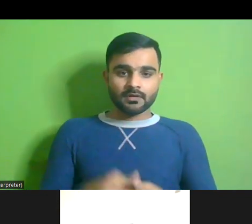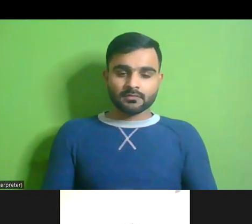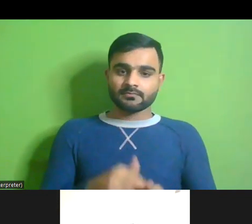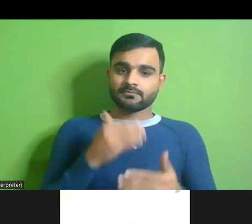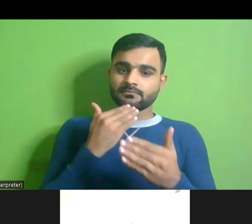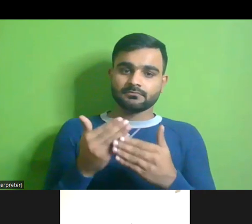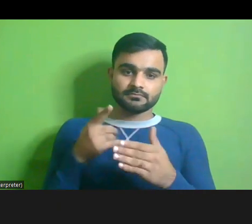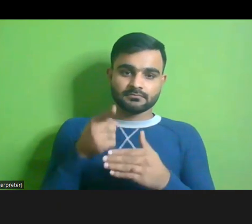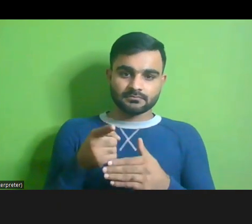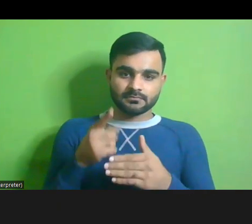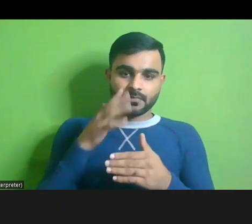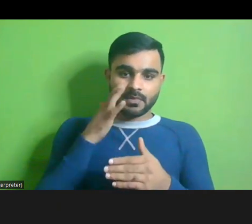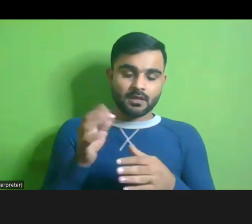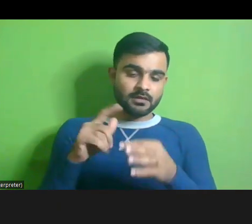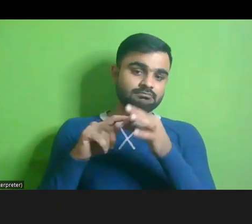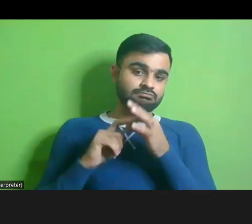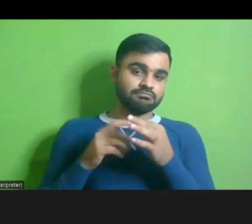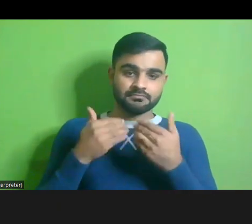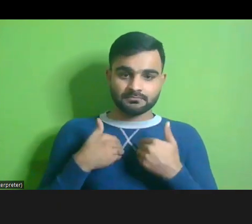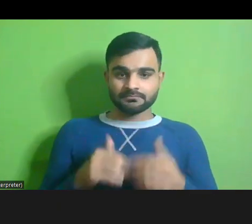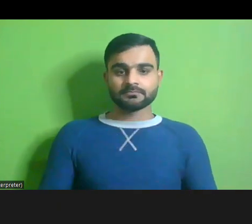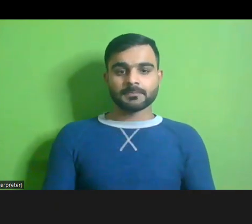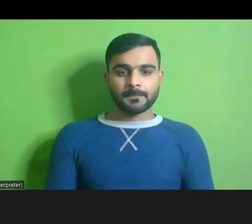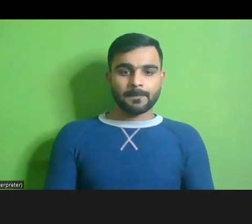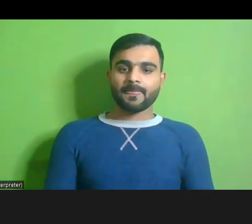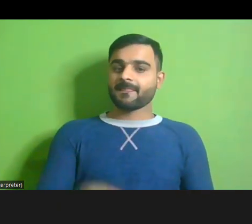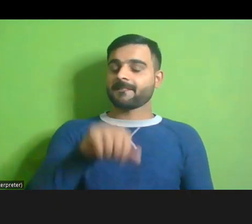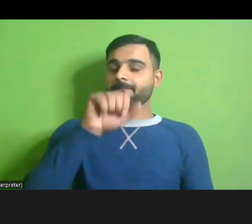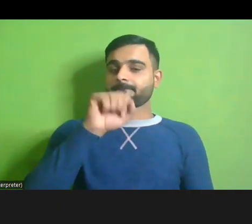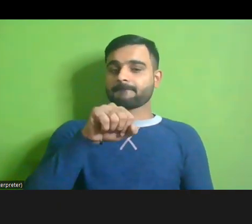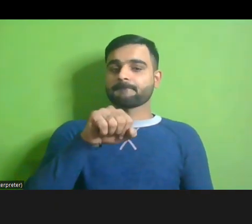Thanks for your really important questions.